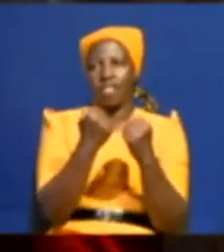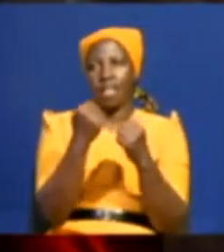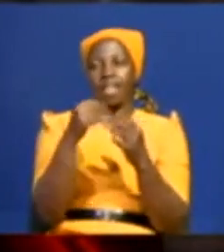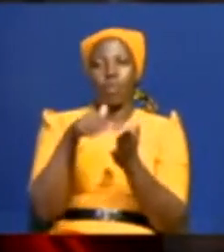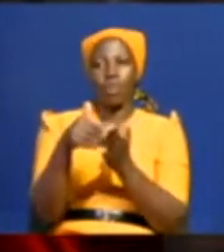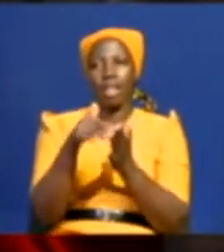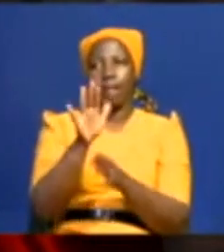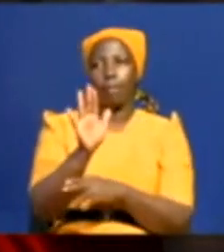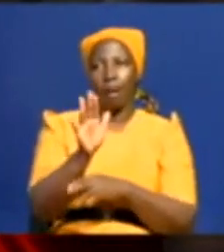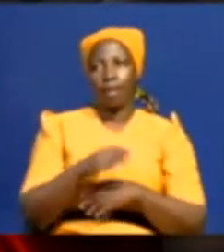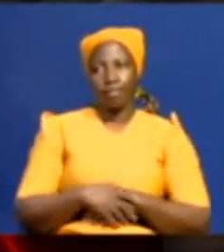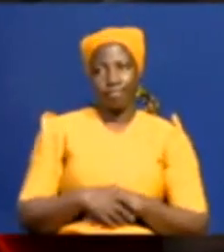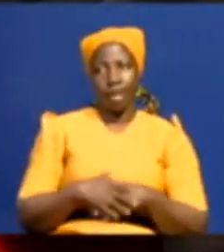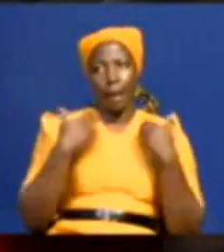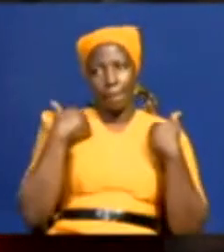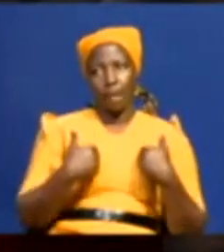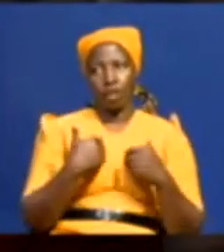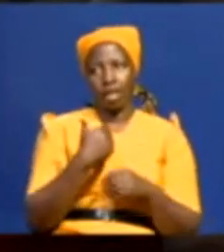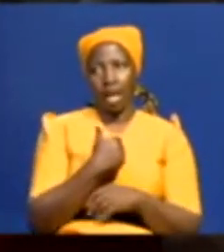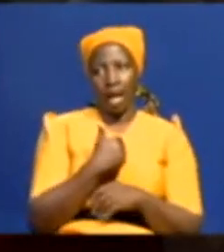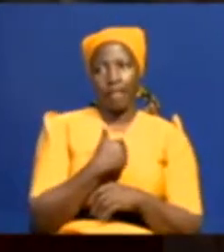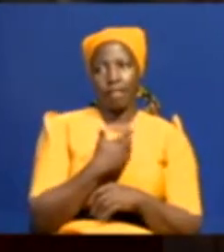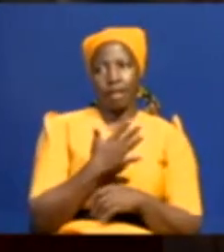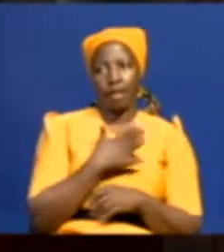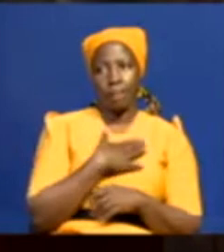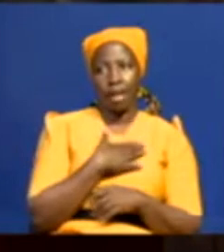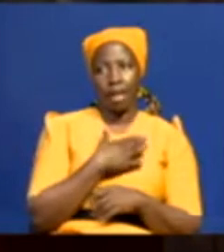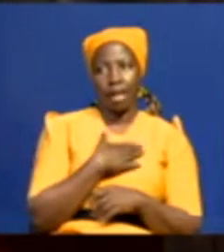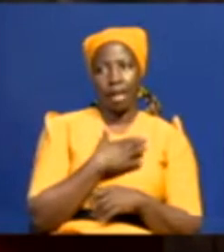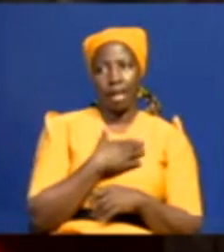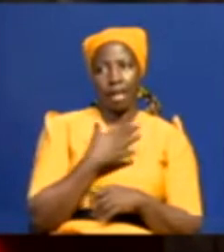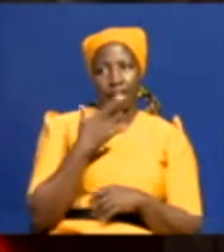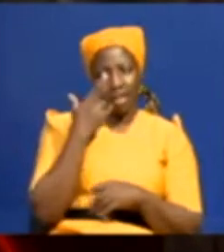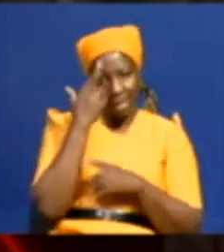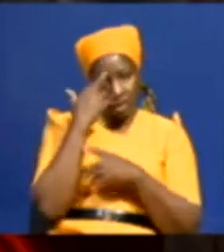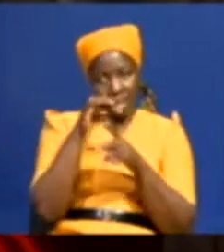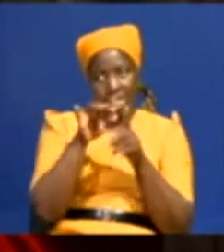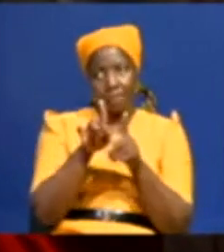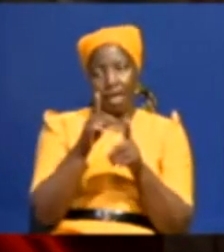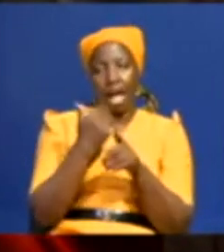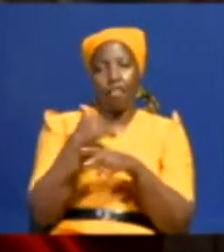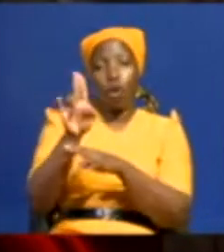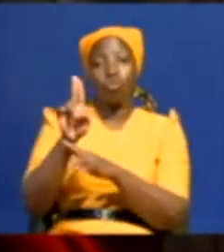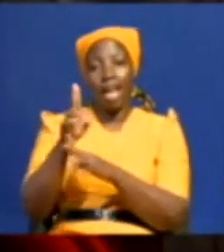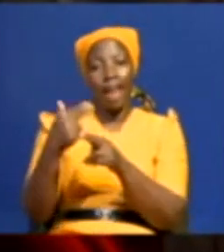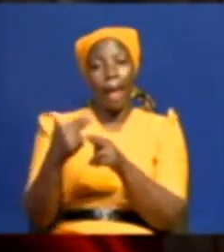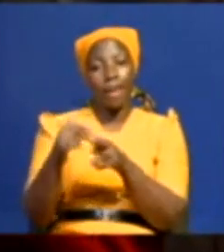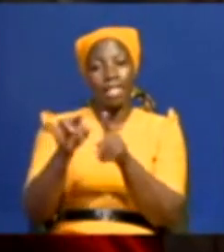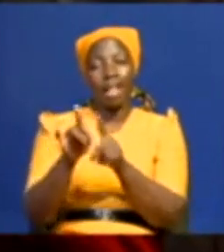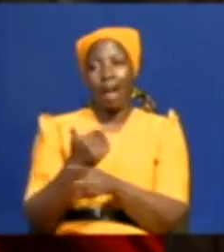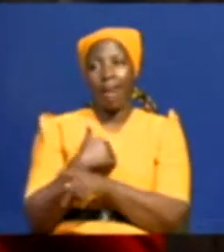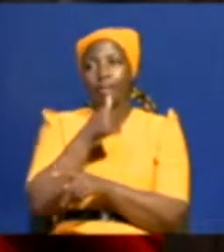Century Tech, I put my username and the password. I go, let's say I want to do science